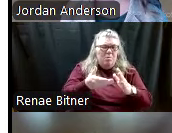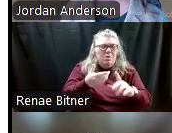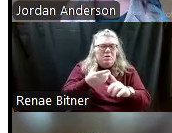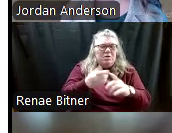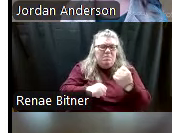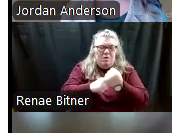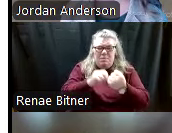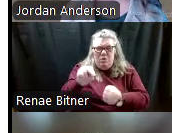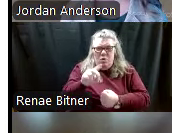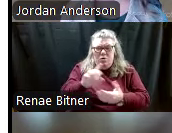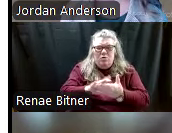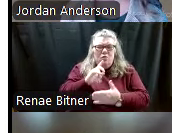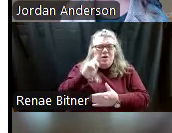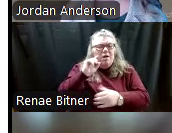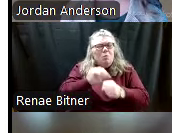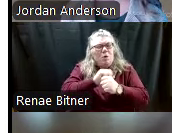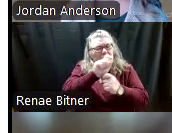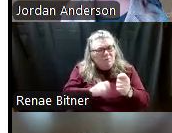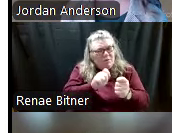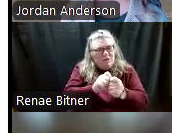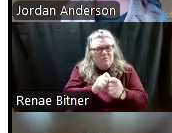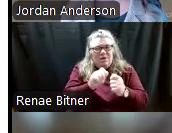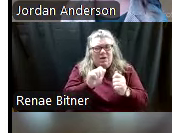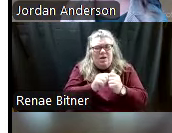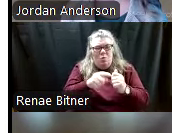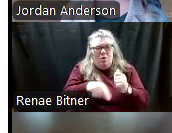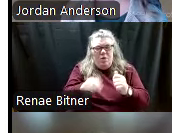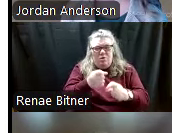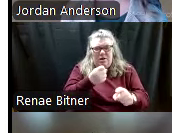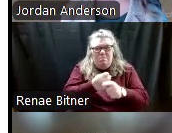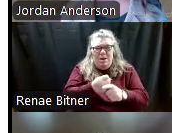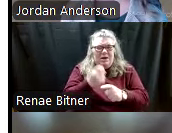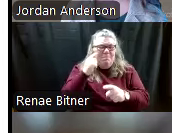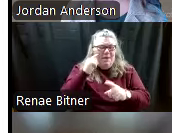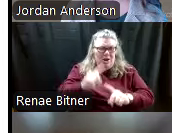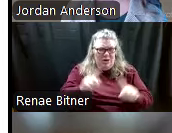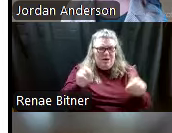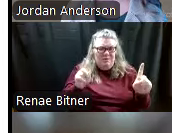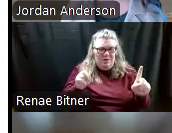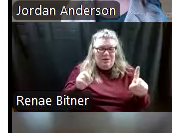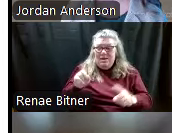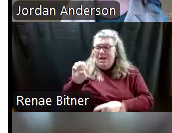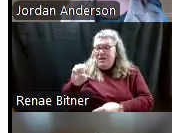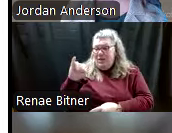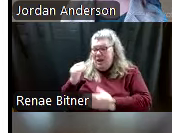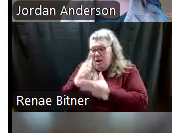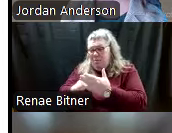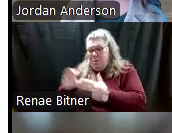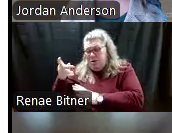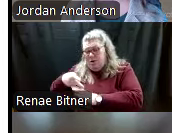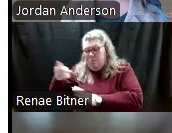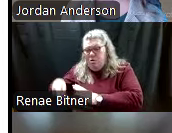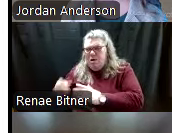School for the Deaf, and we work specifically with those that are impacted by hearing differences, whereas the EI Part C programming is